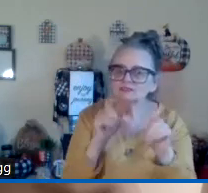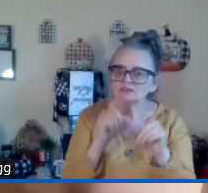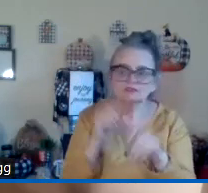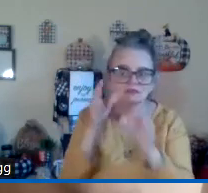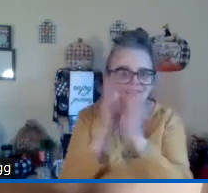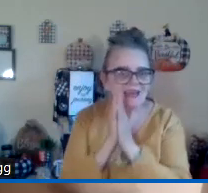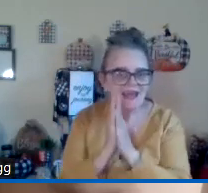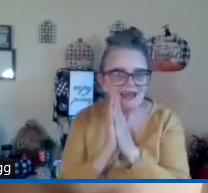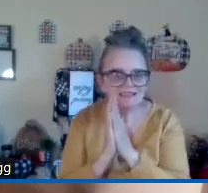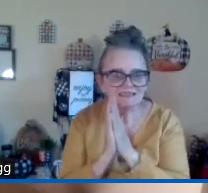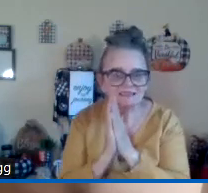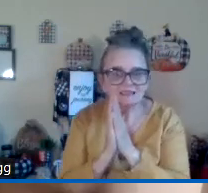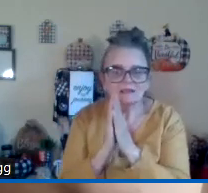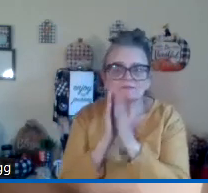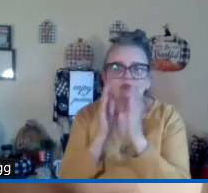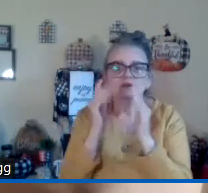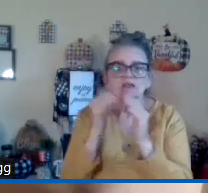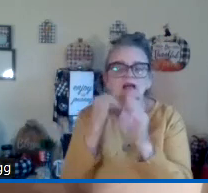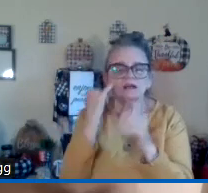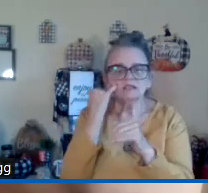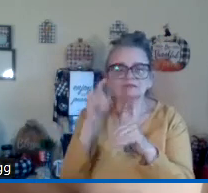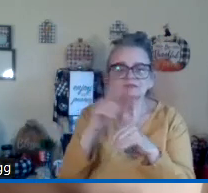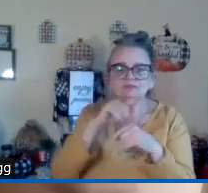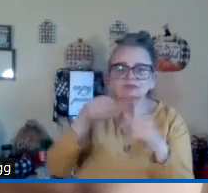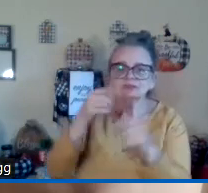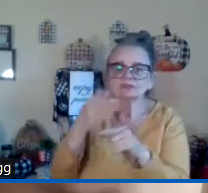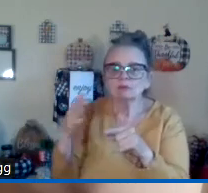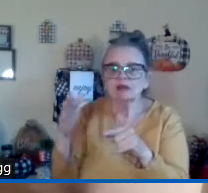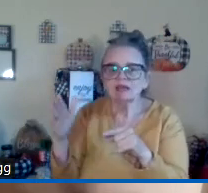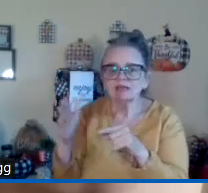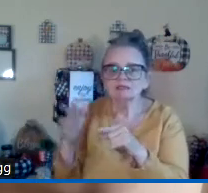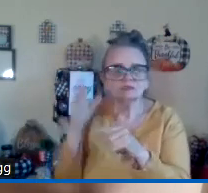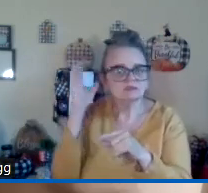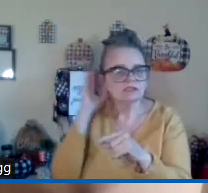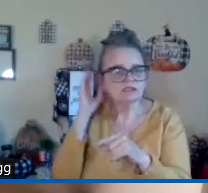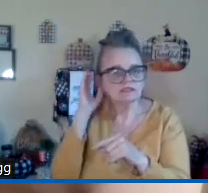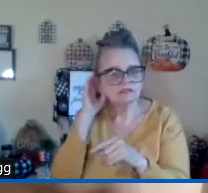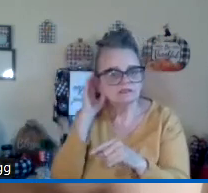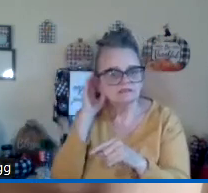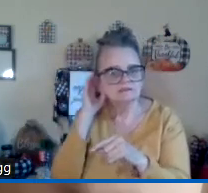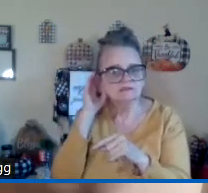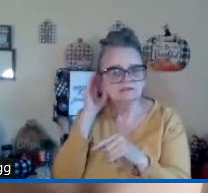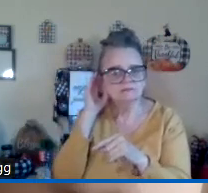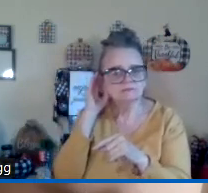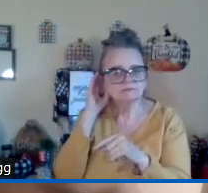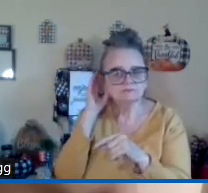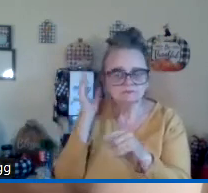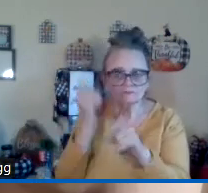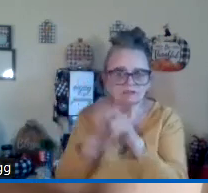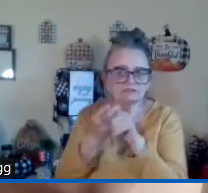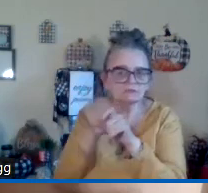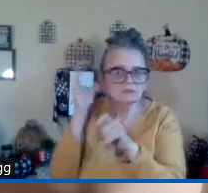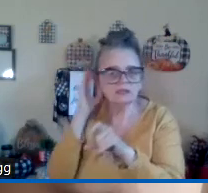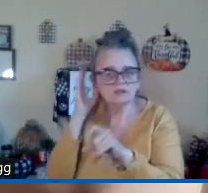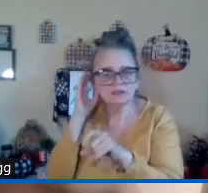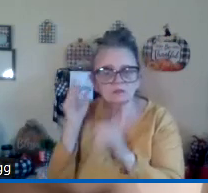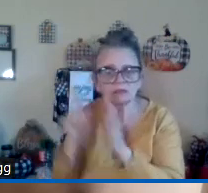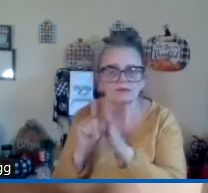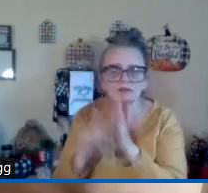we need to do is ask. So if you turn away your ear